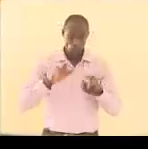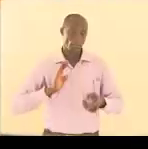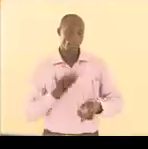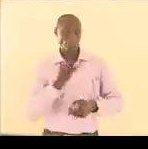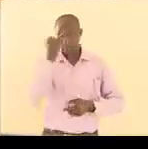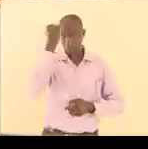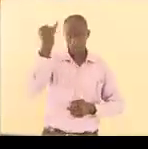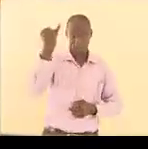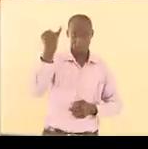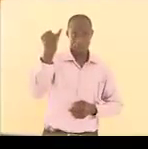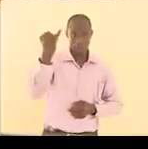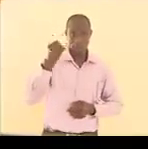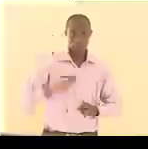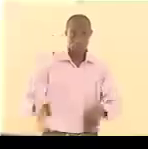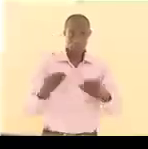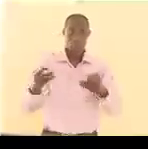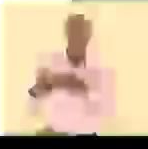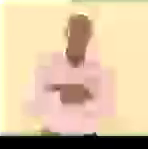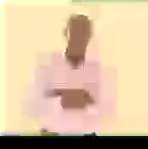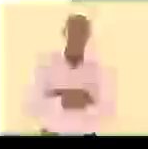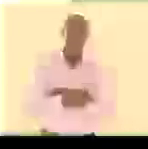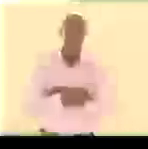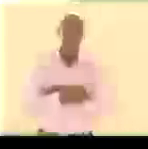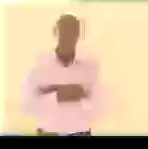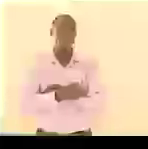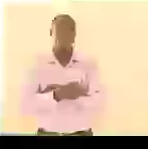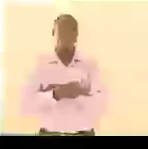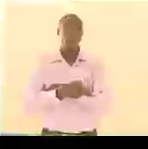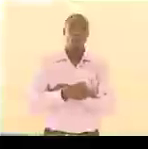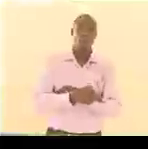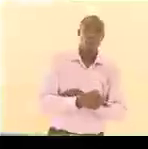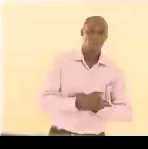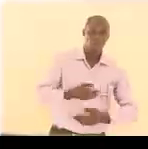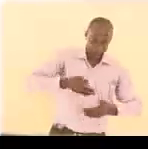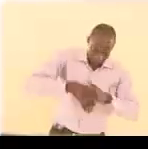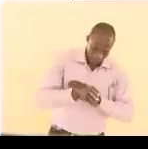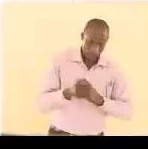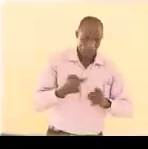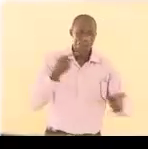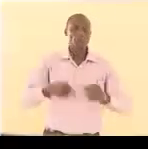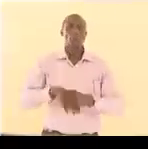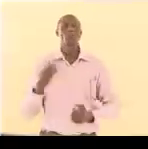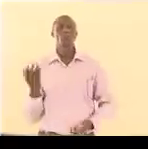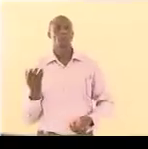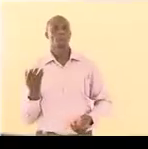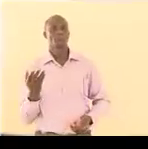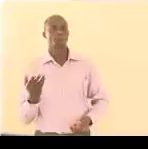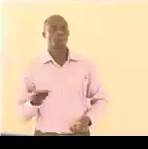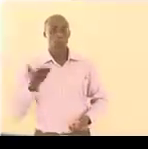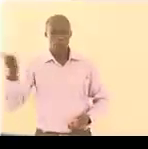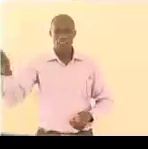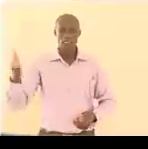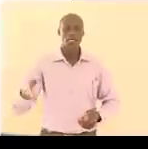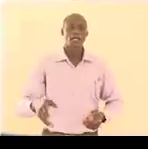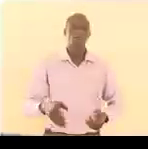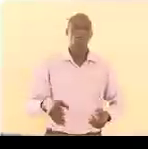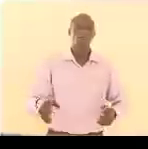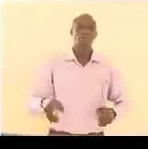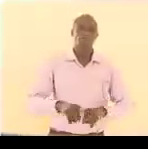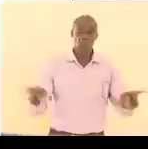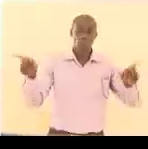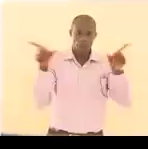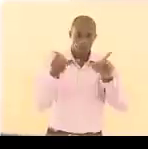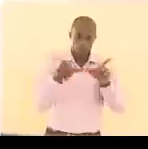our imagination. Give room for insight from within. There are